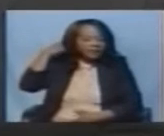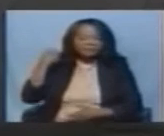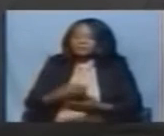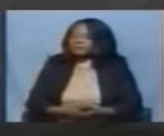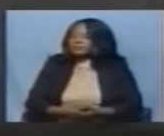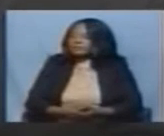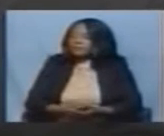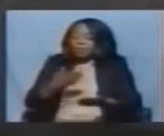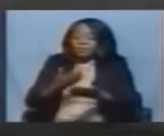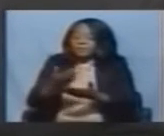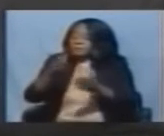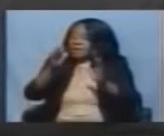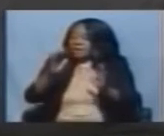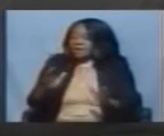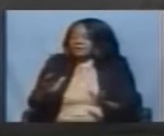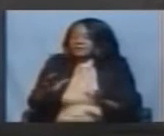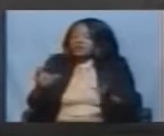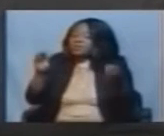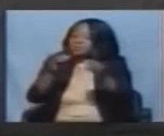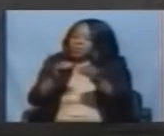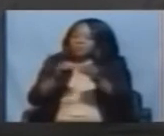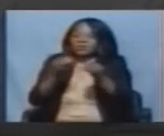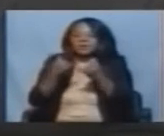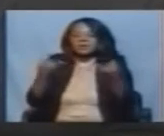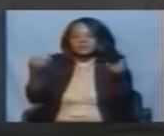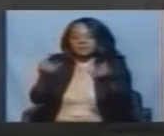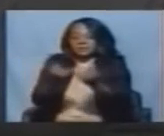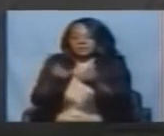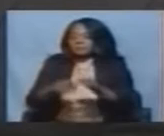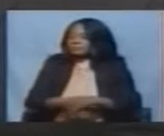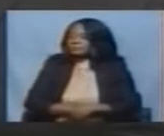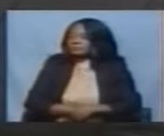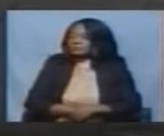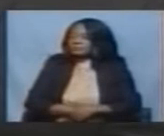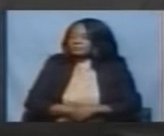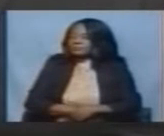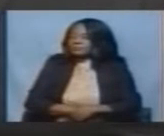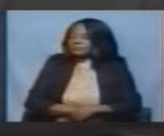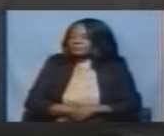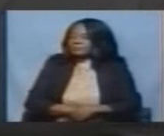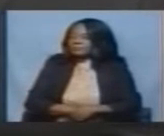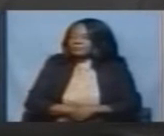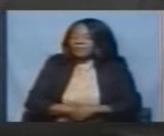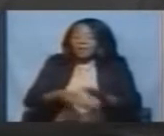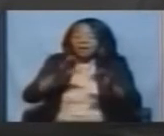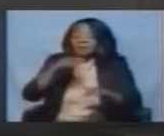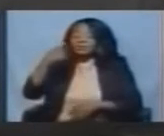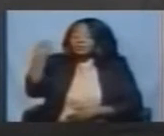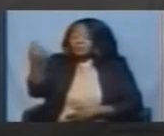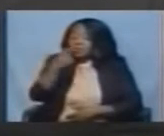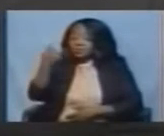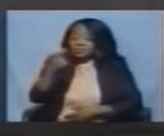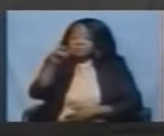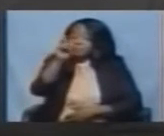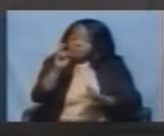on buyers, you miss the target. Okay? Because he's not the only one who can do wrong